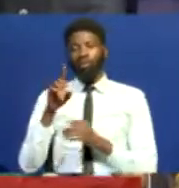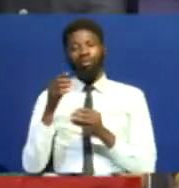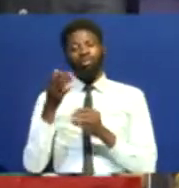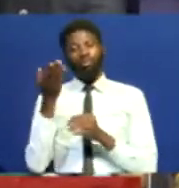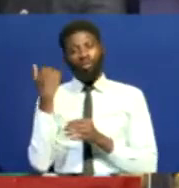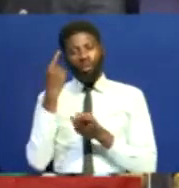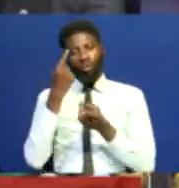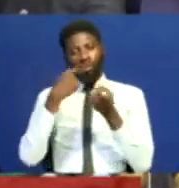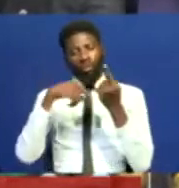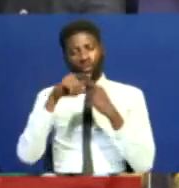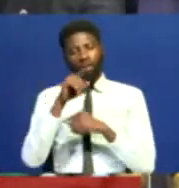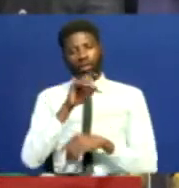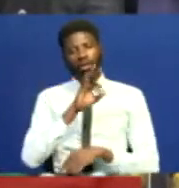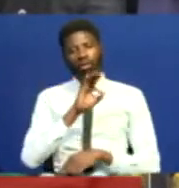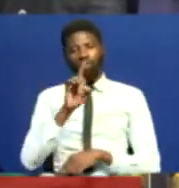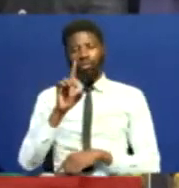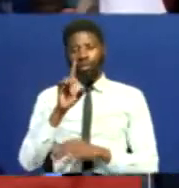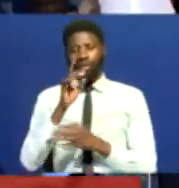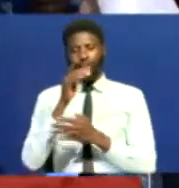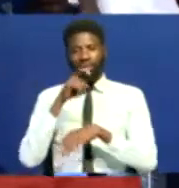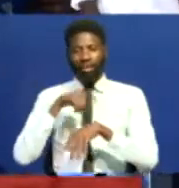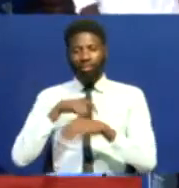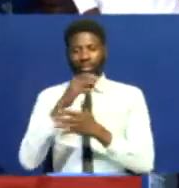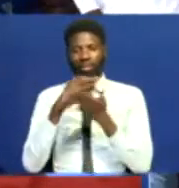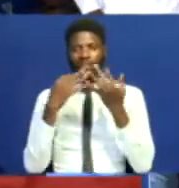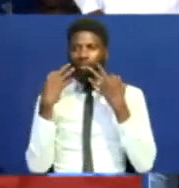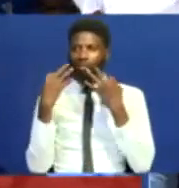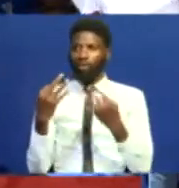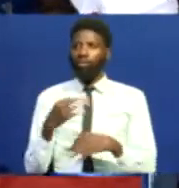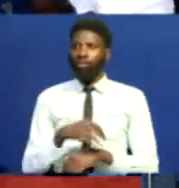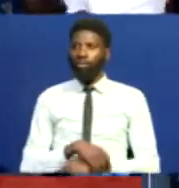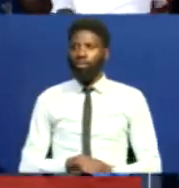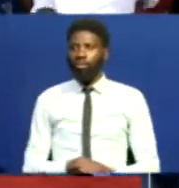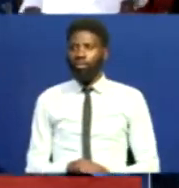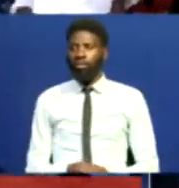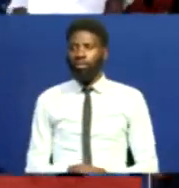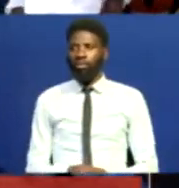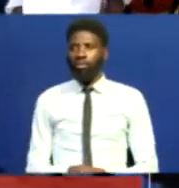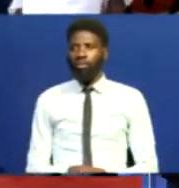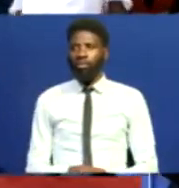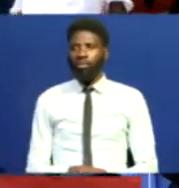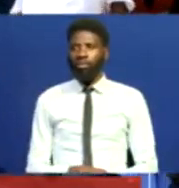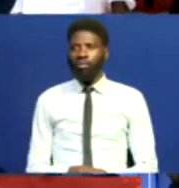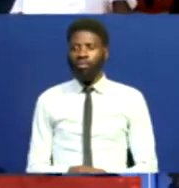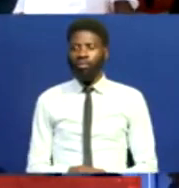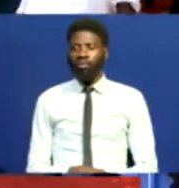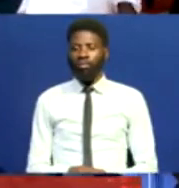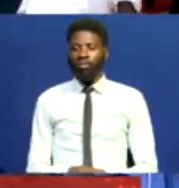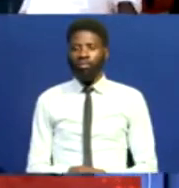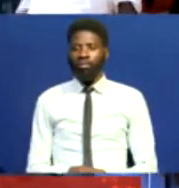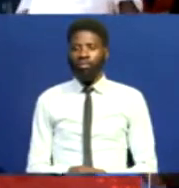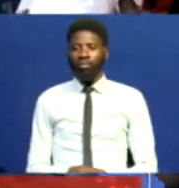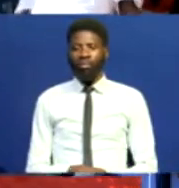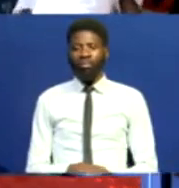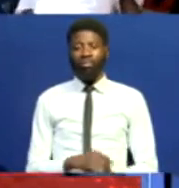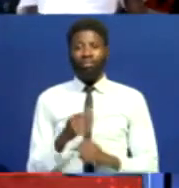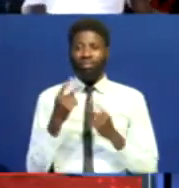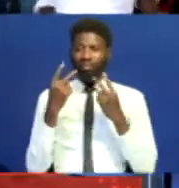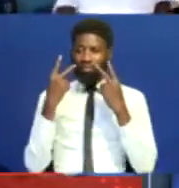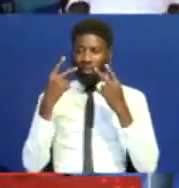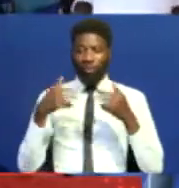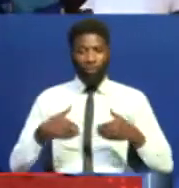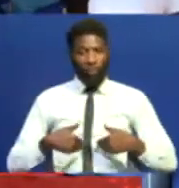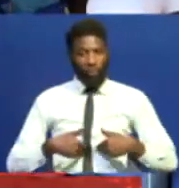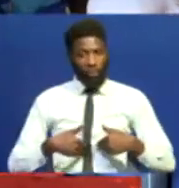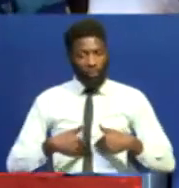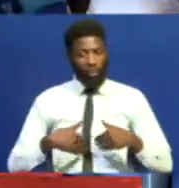To pay tribute to his work, to pay tribute to the young people playing football, the